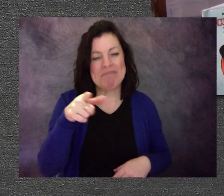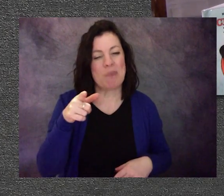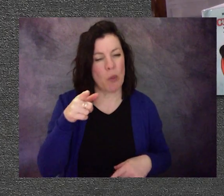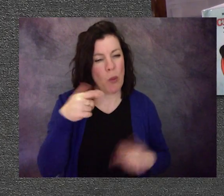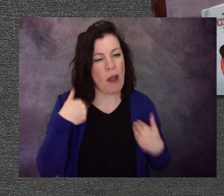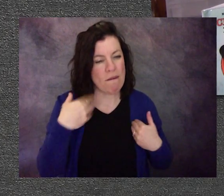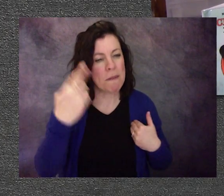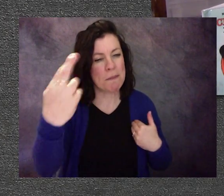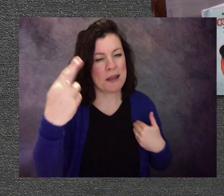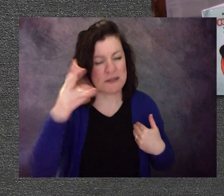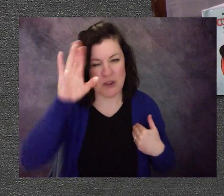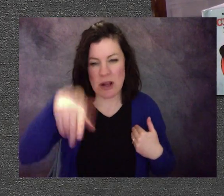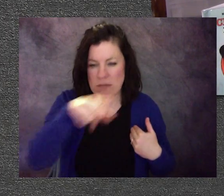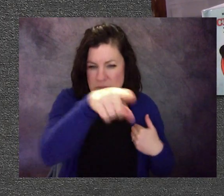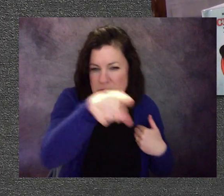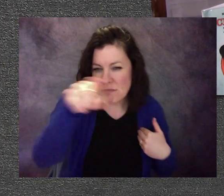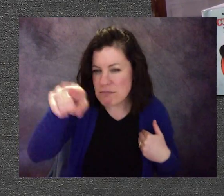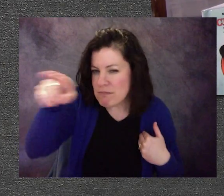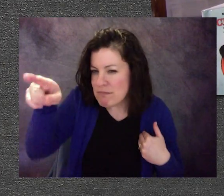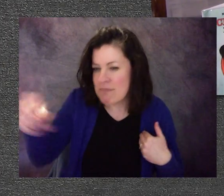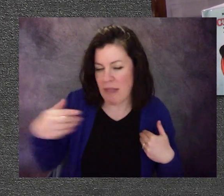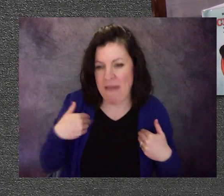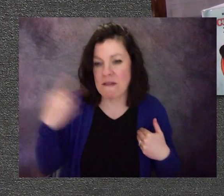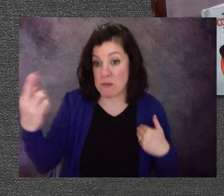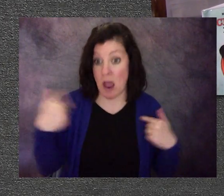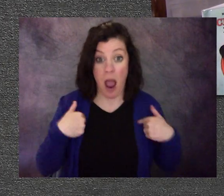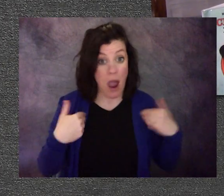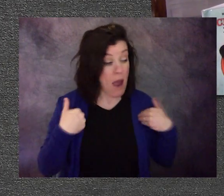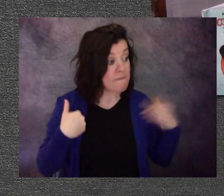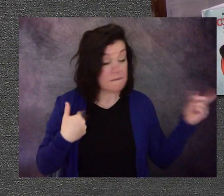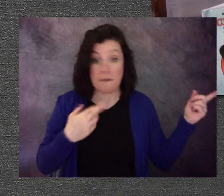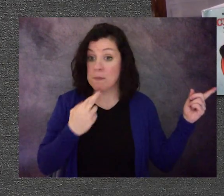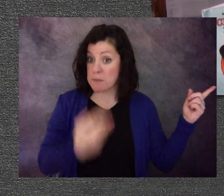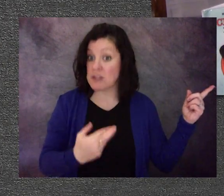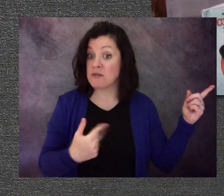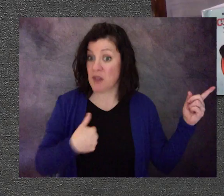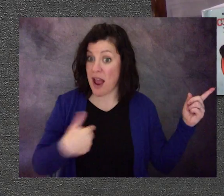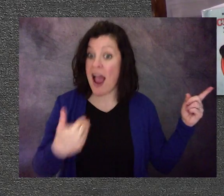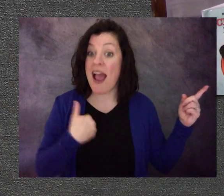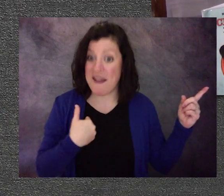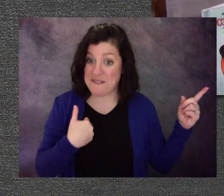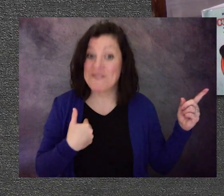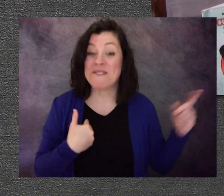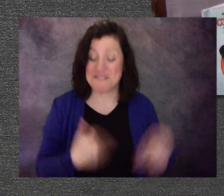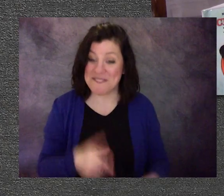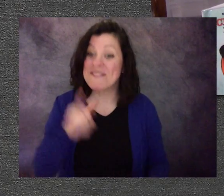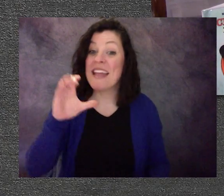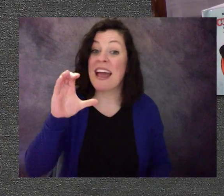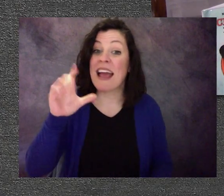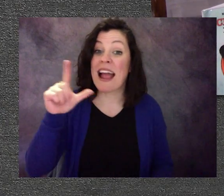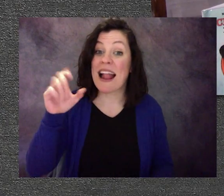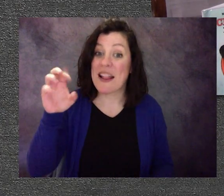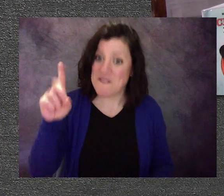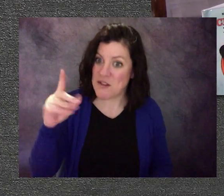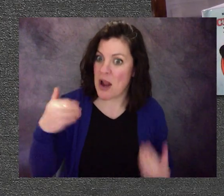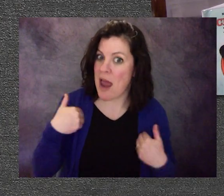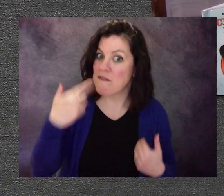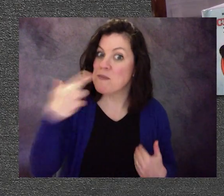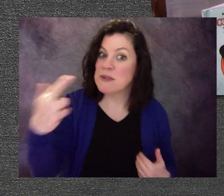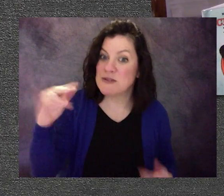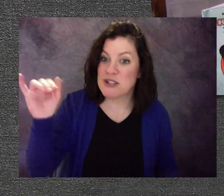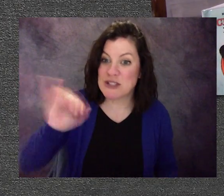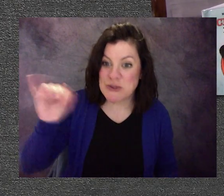friend. I have a very best friend. And Clifford has a very best friend too. So let's read our Clifford story and